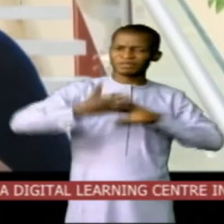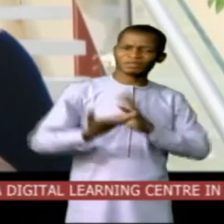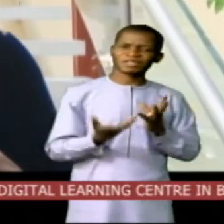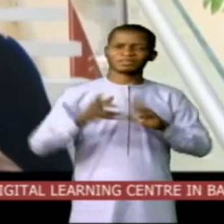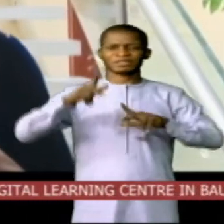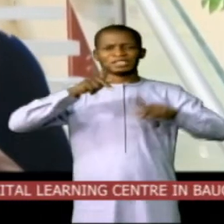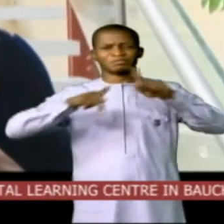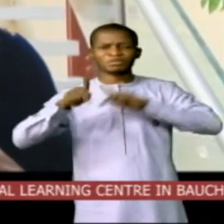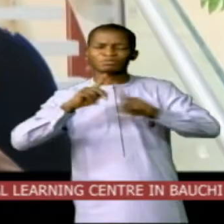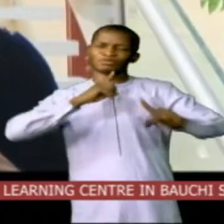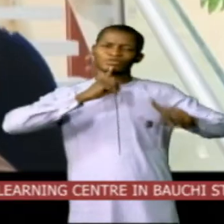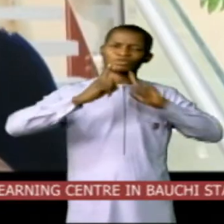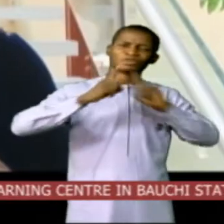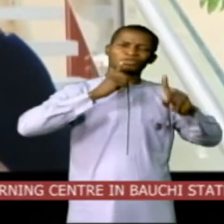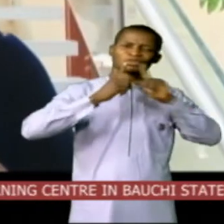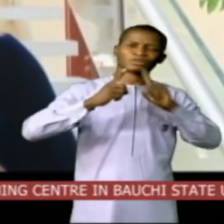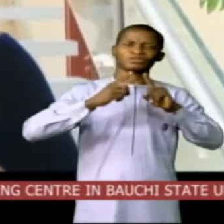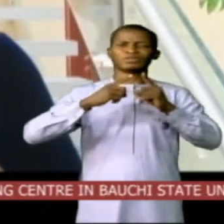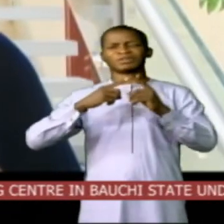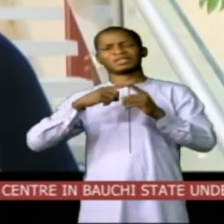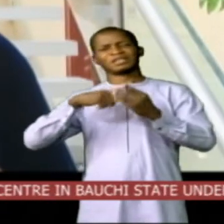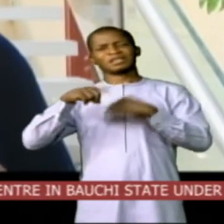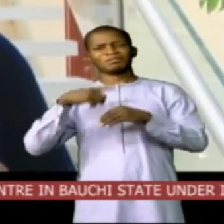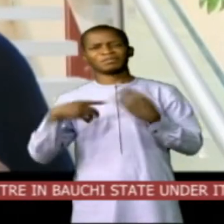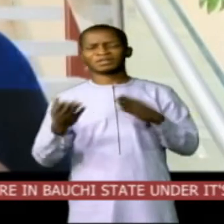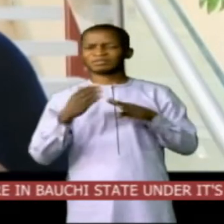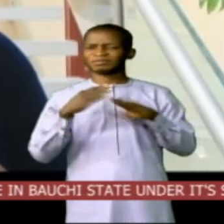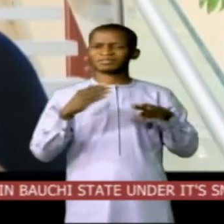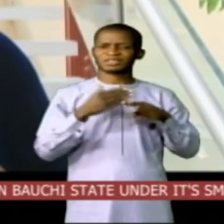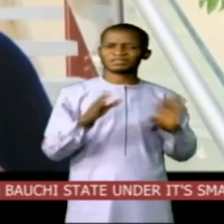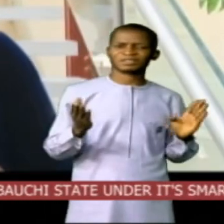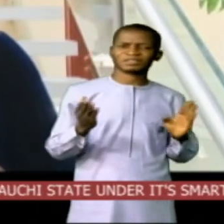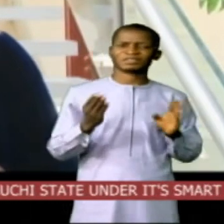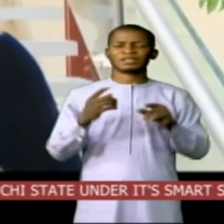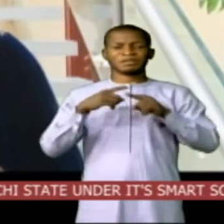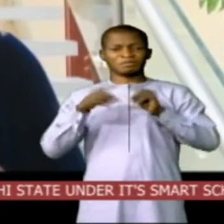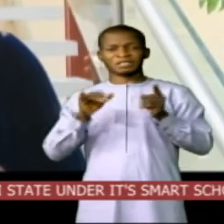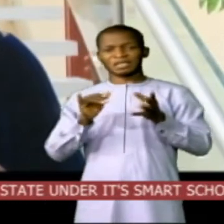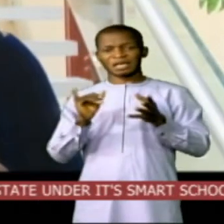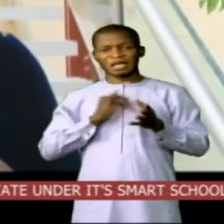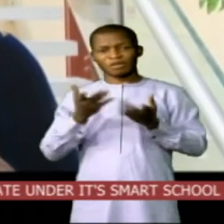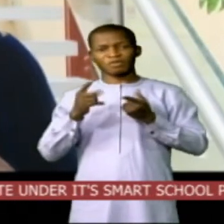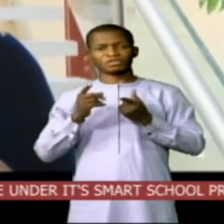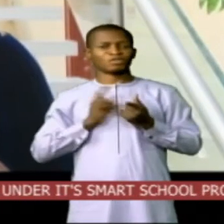People talking about divisions, secession. Well, I want us to know that